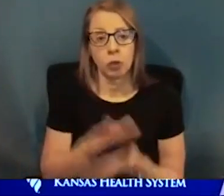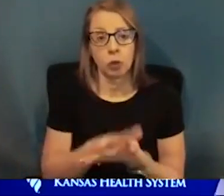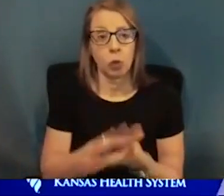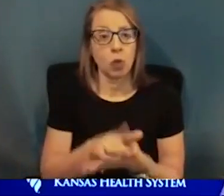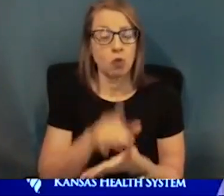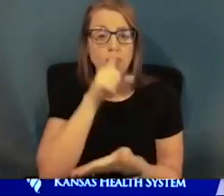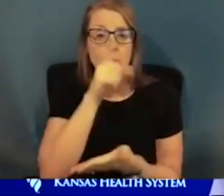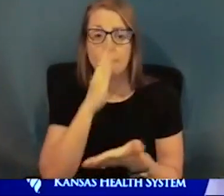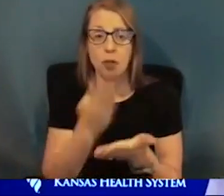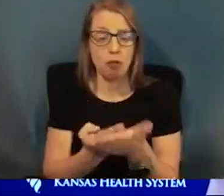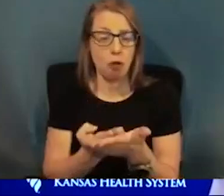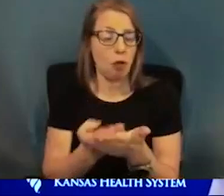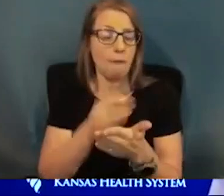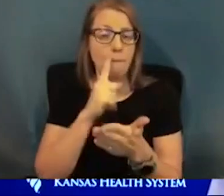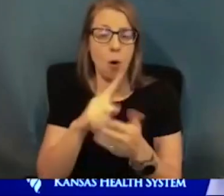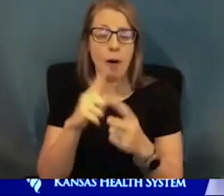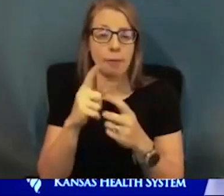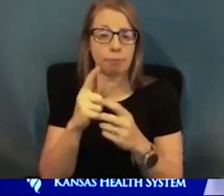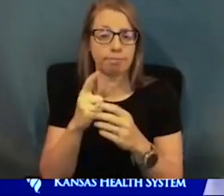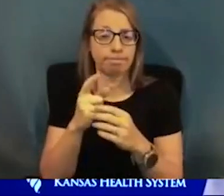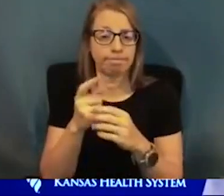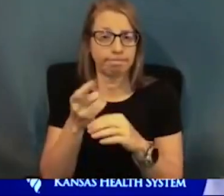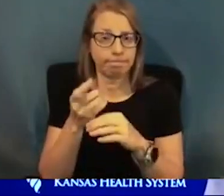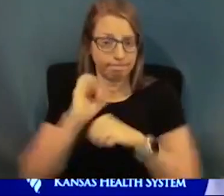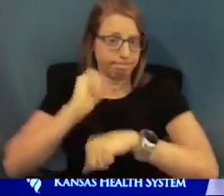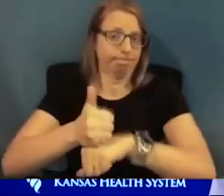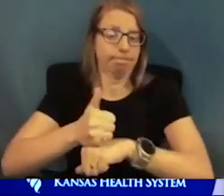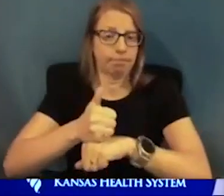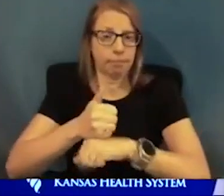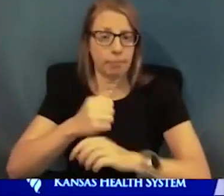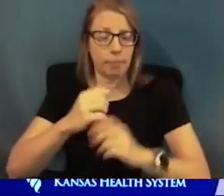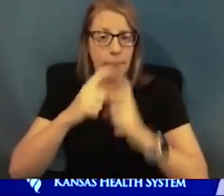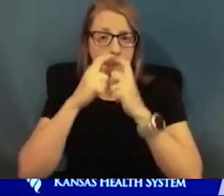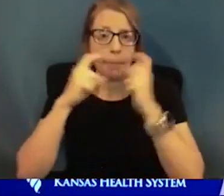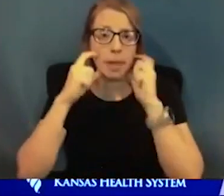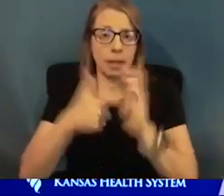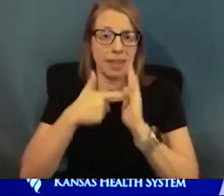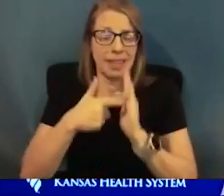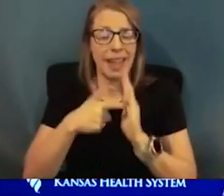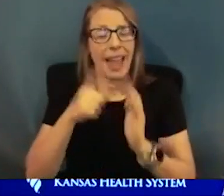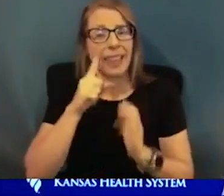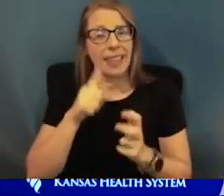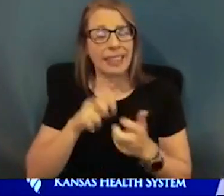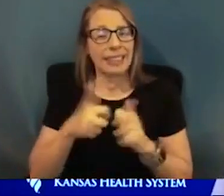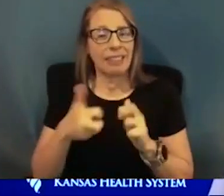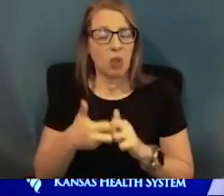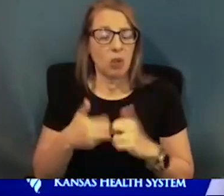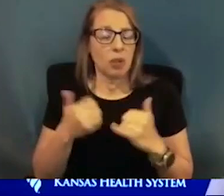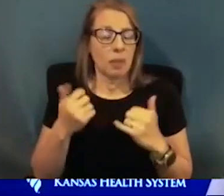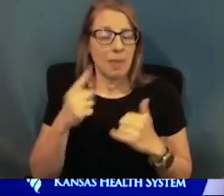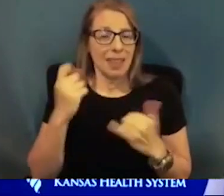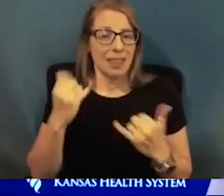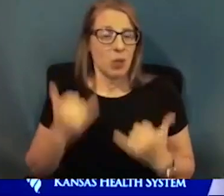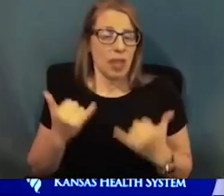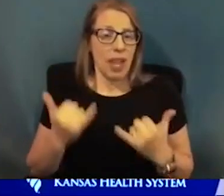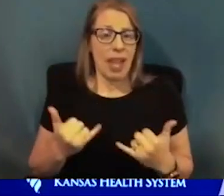at masking. I think that would be difficult seeing the climate that we're in today with the